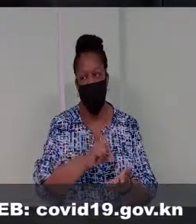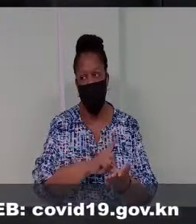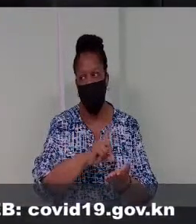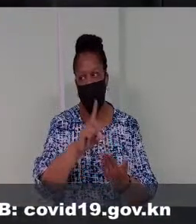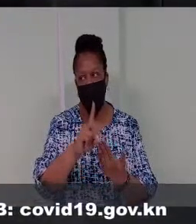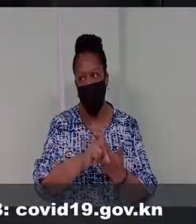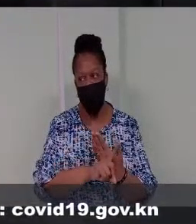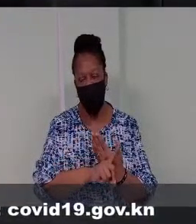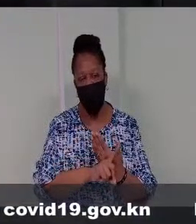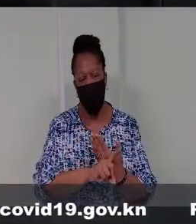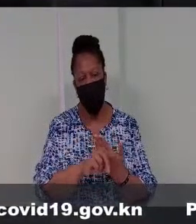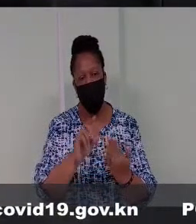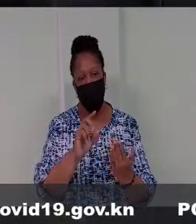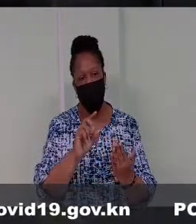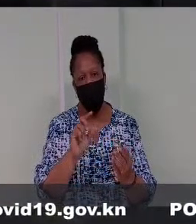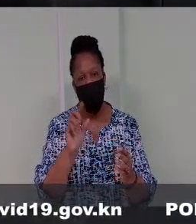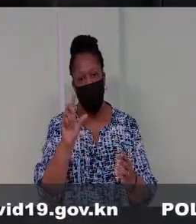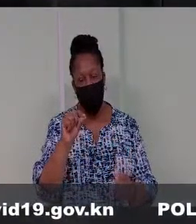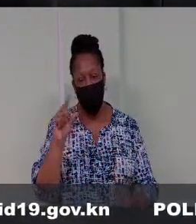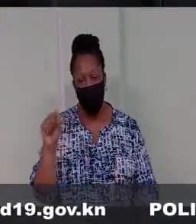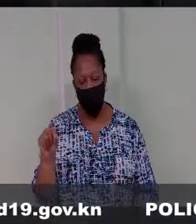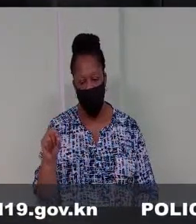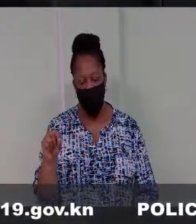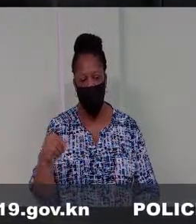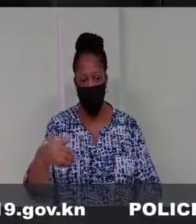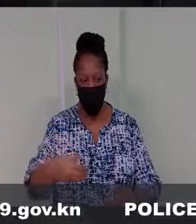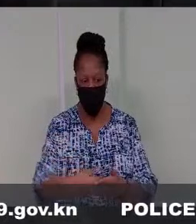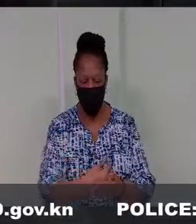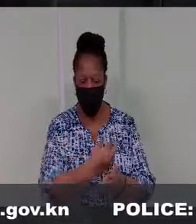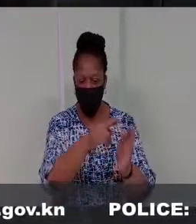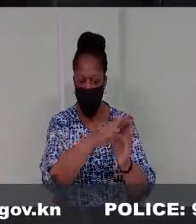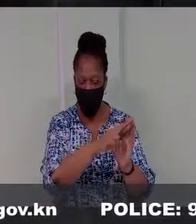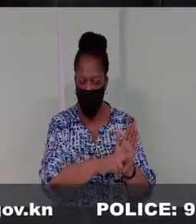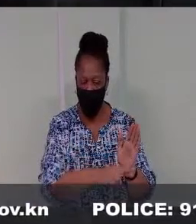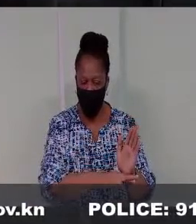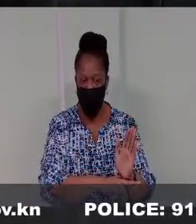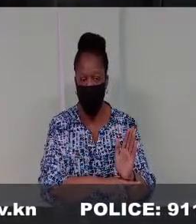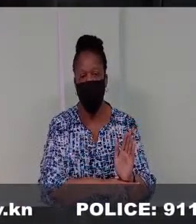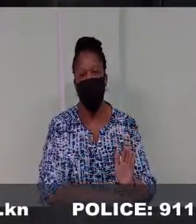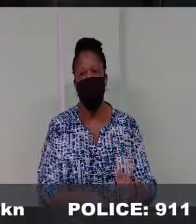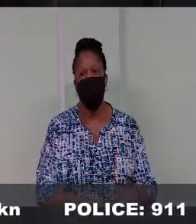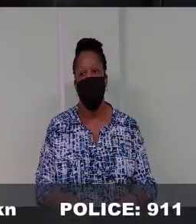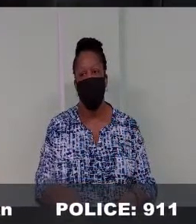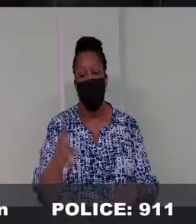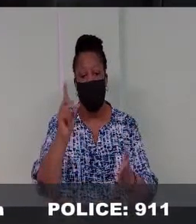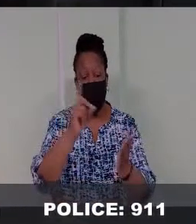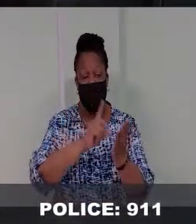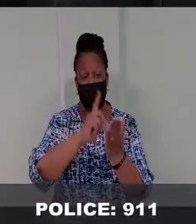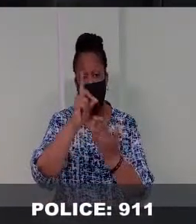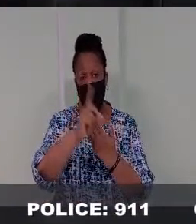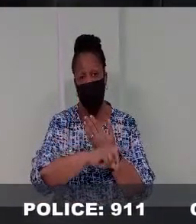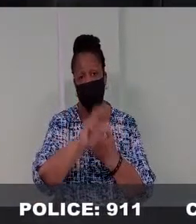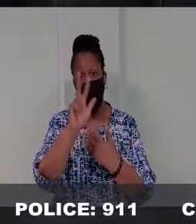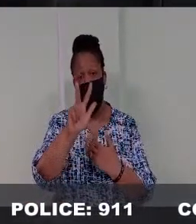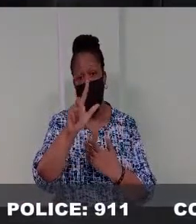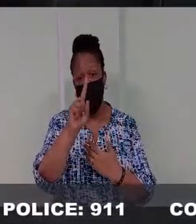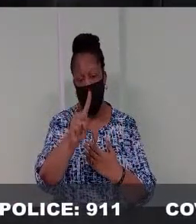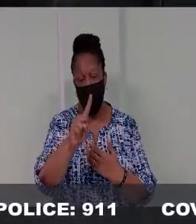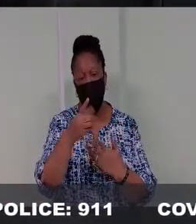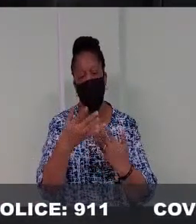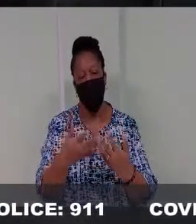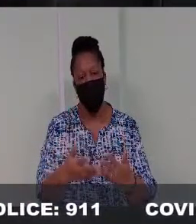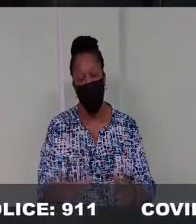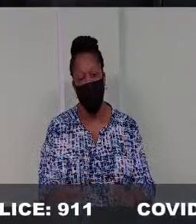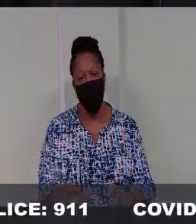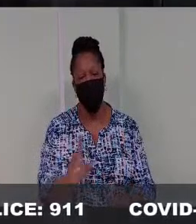New regulations have also been published and expires December 31st, 2020. These new regulations are